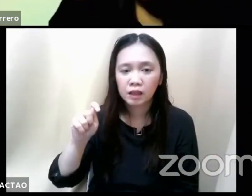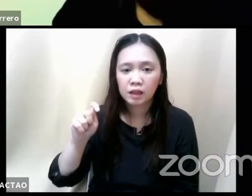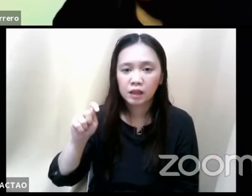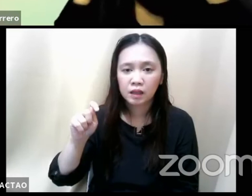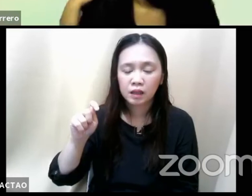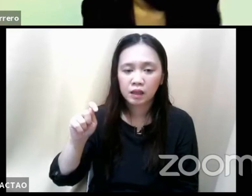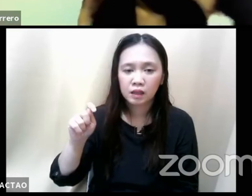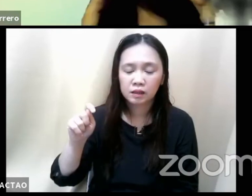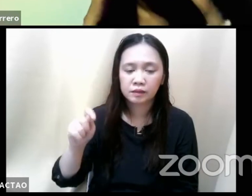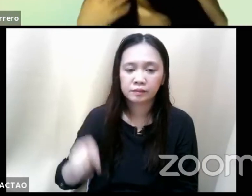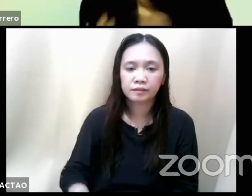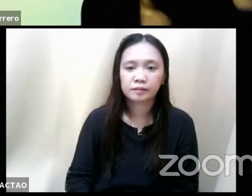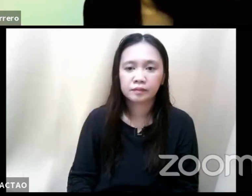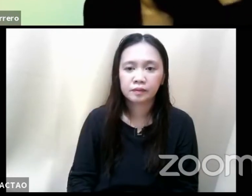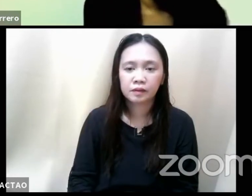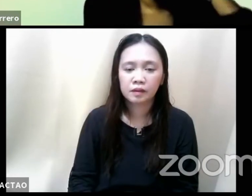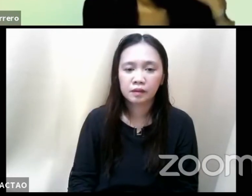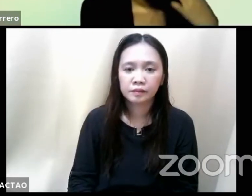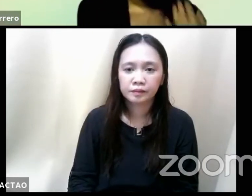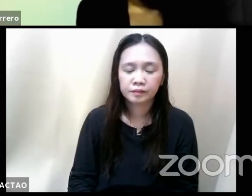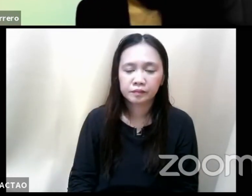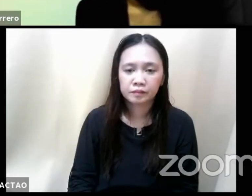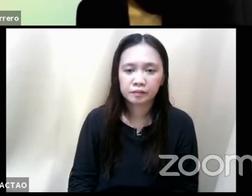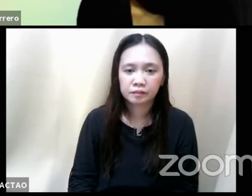niya. Then medyo